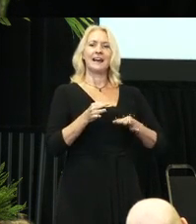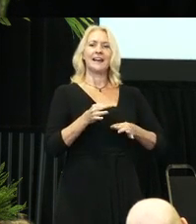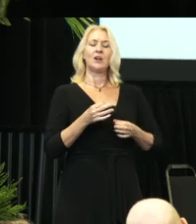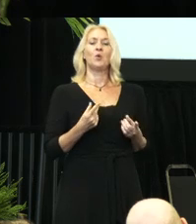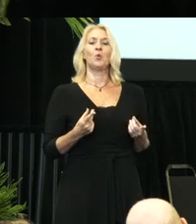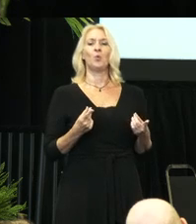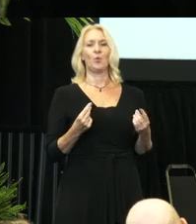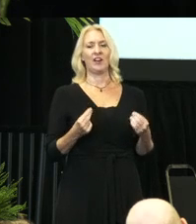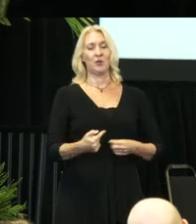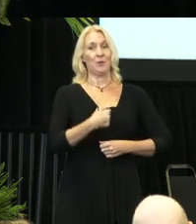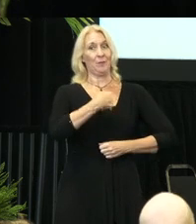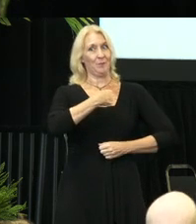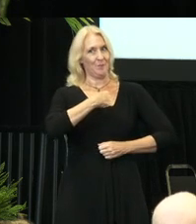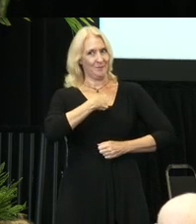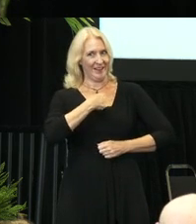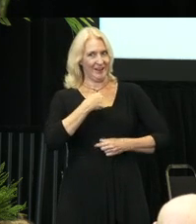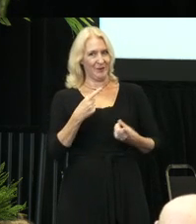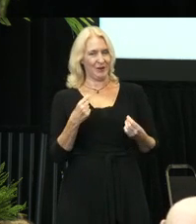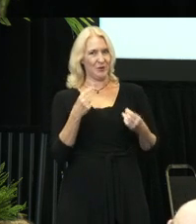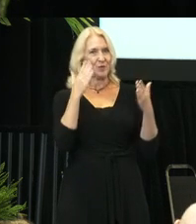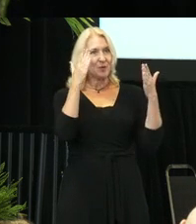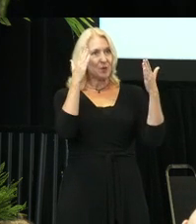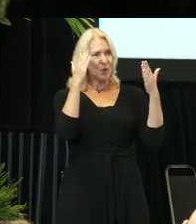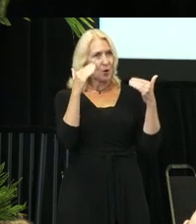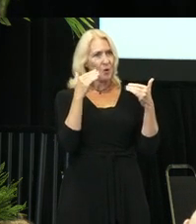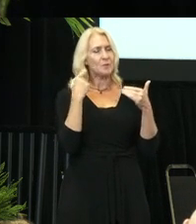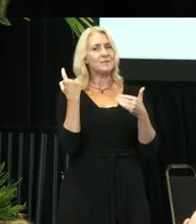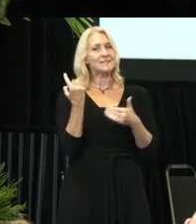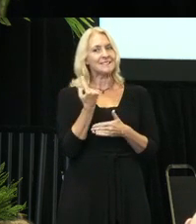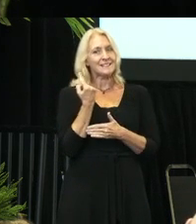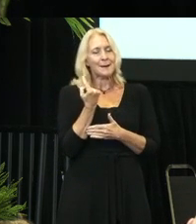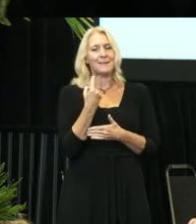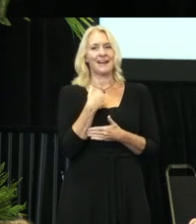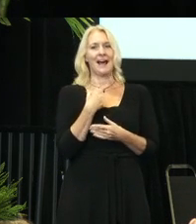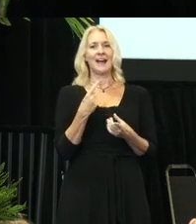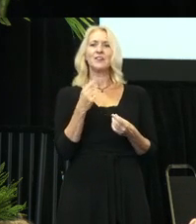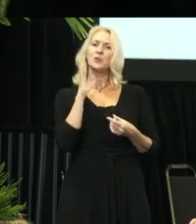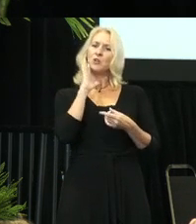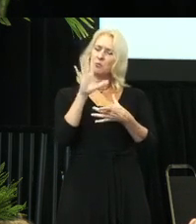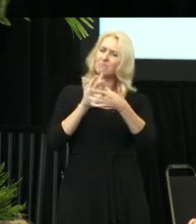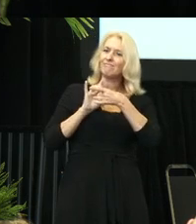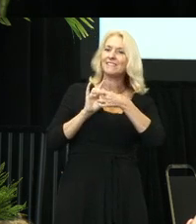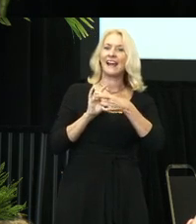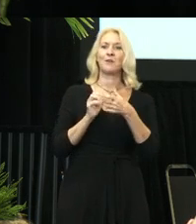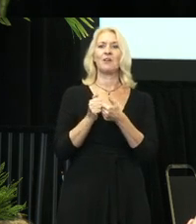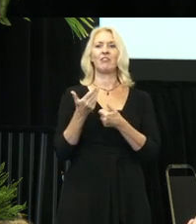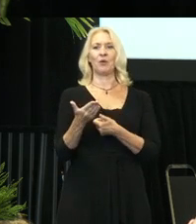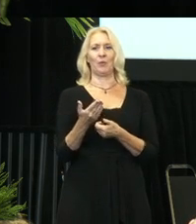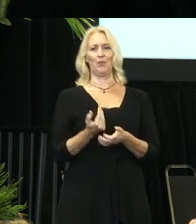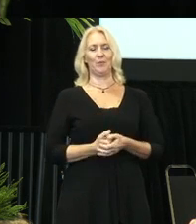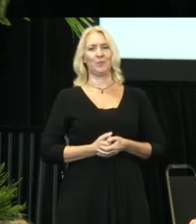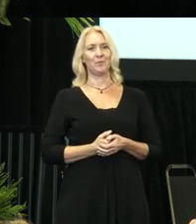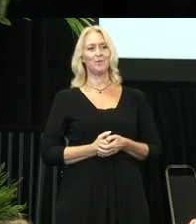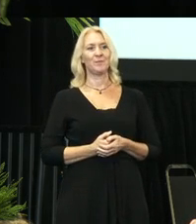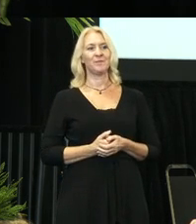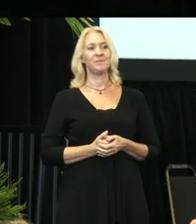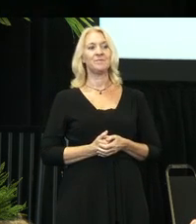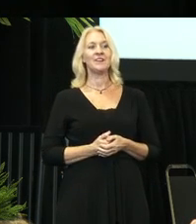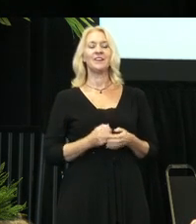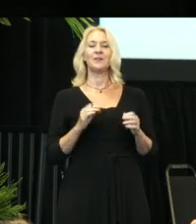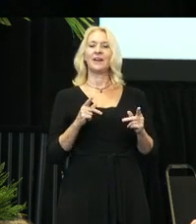and hopefully something that I say will resonate with you. That's literally the only thing that I can offer you as a speaker today. So here's what I